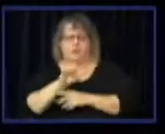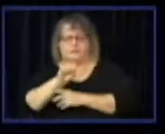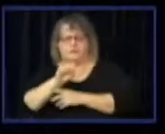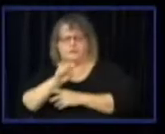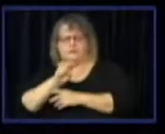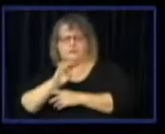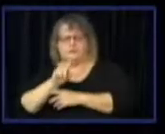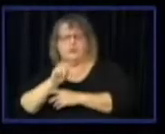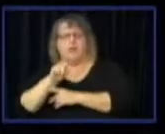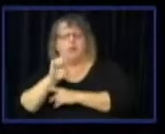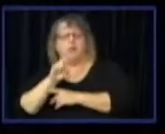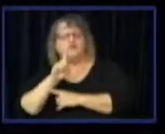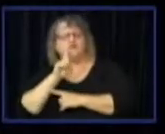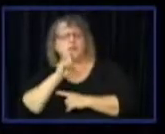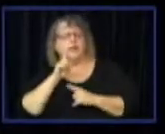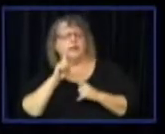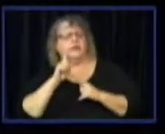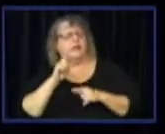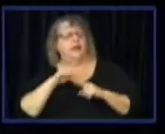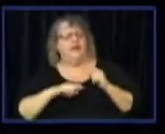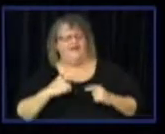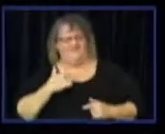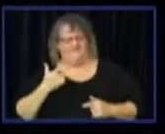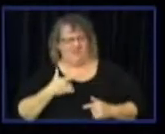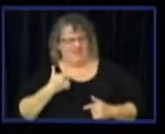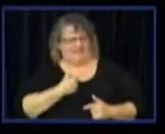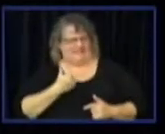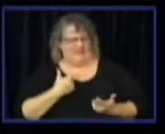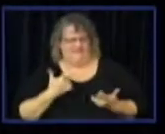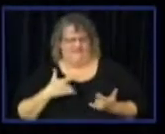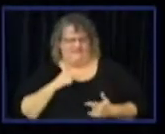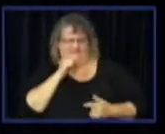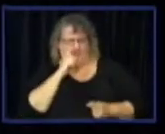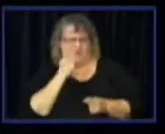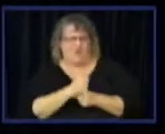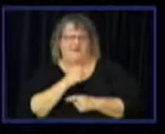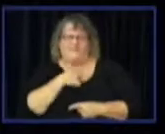not have the other symptoms, but just not feeling yourself, not